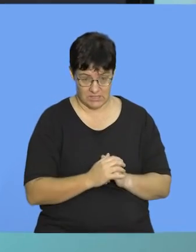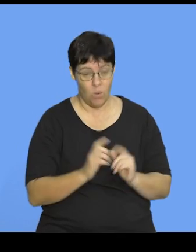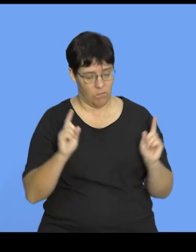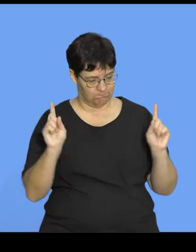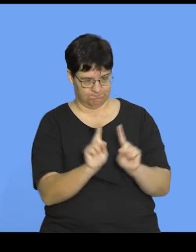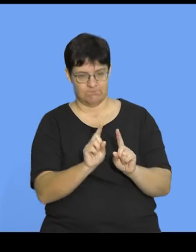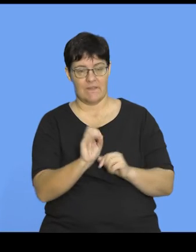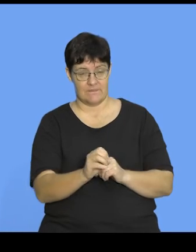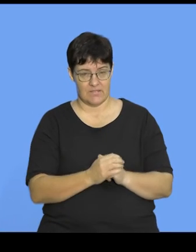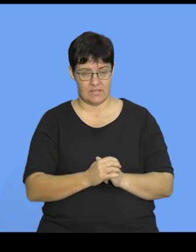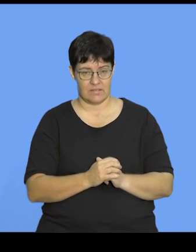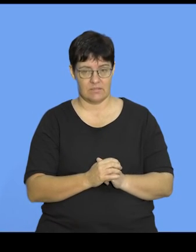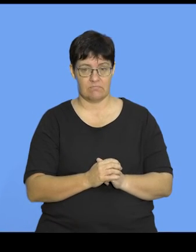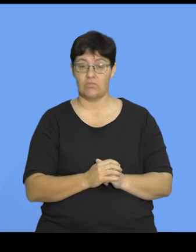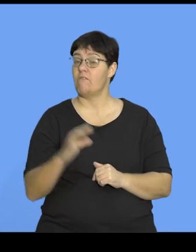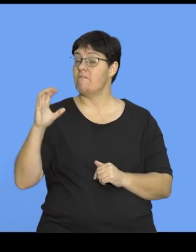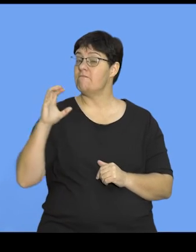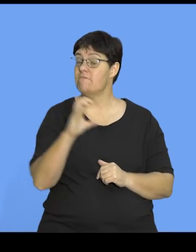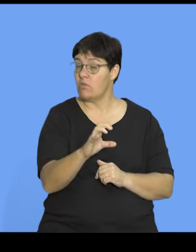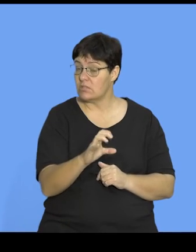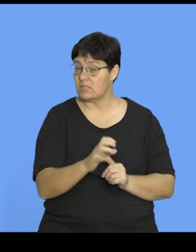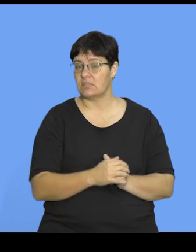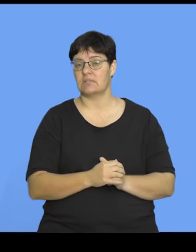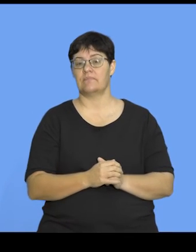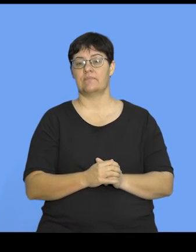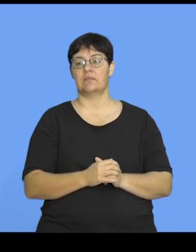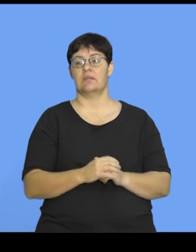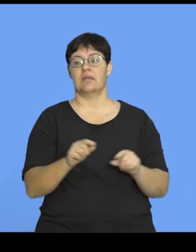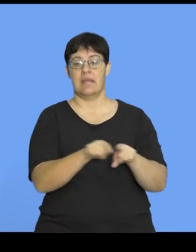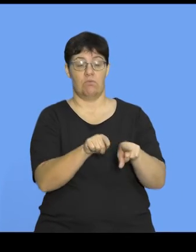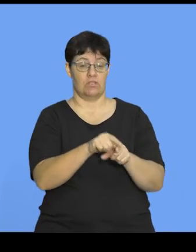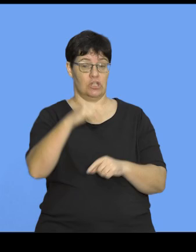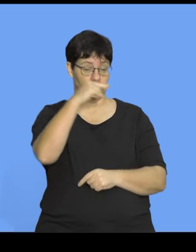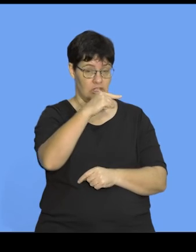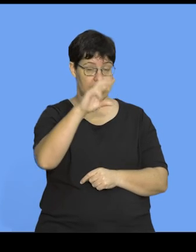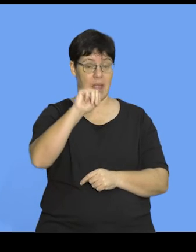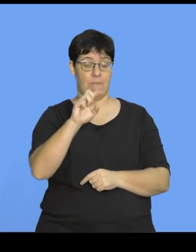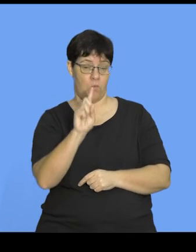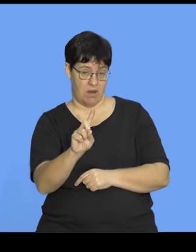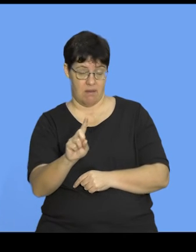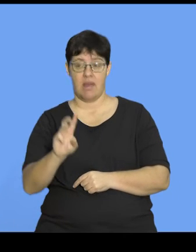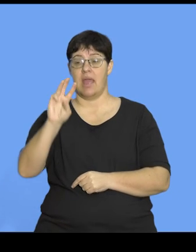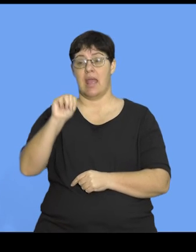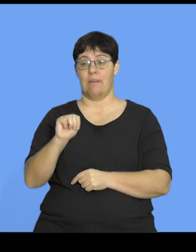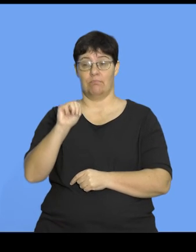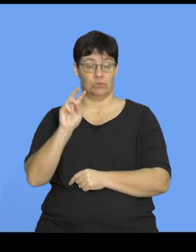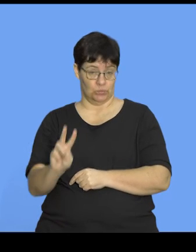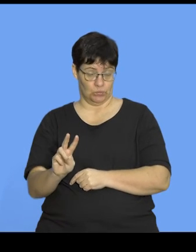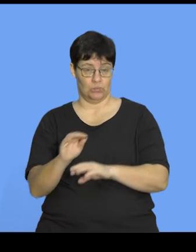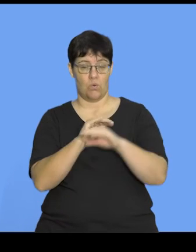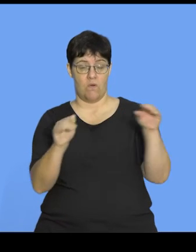what happens. So force, G, M1,